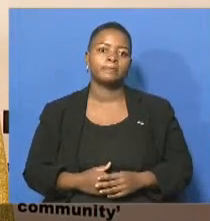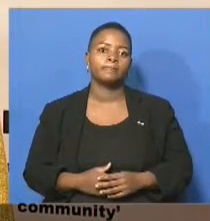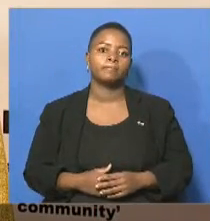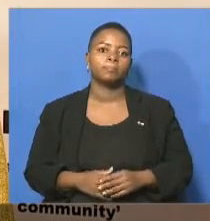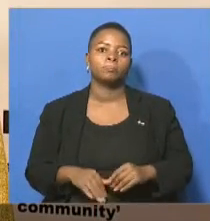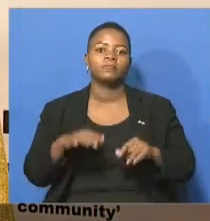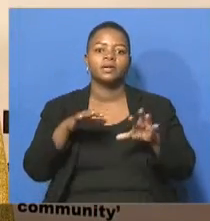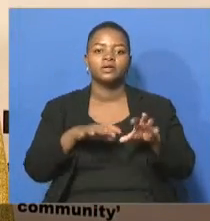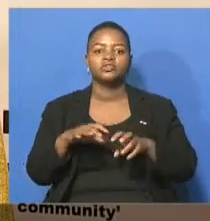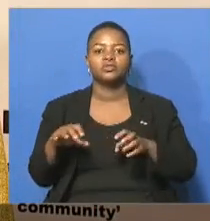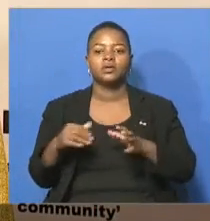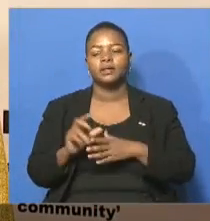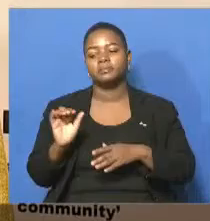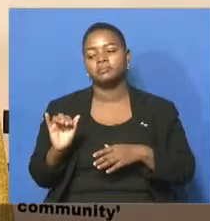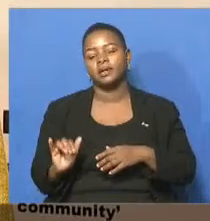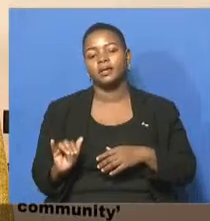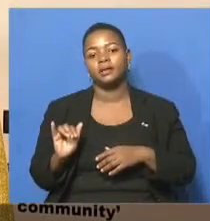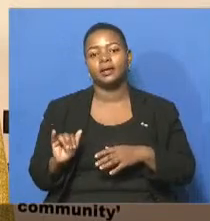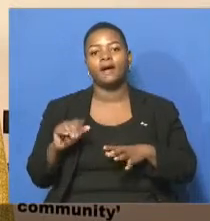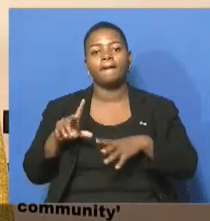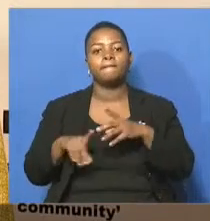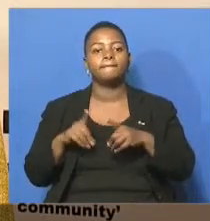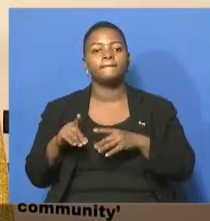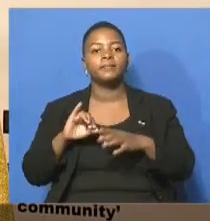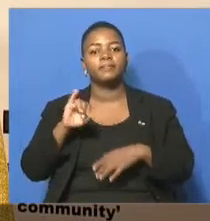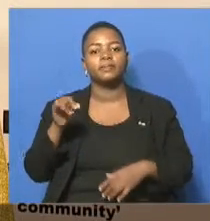kids and young people.